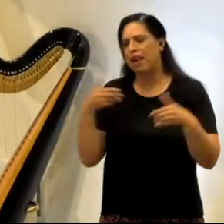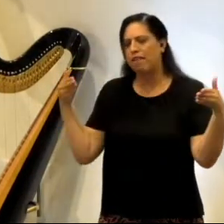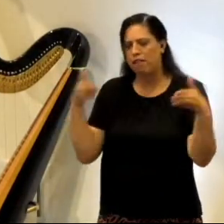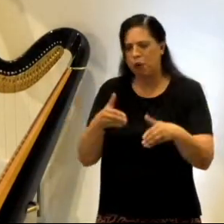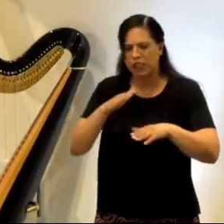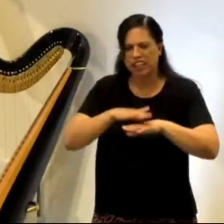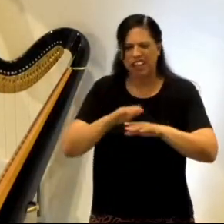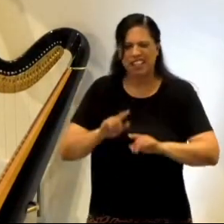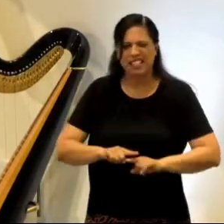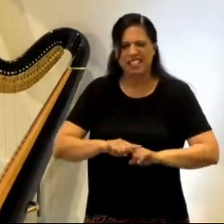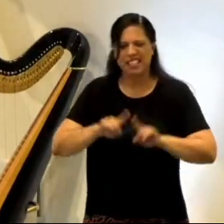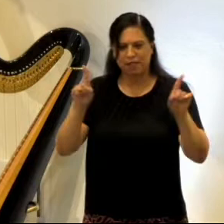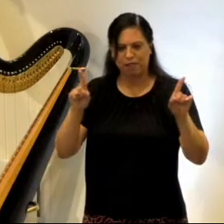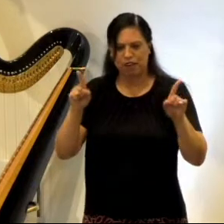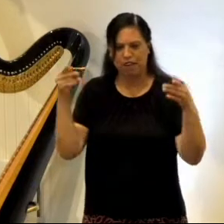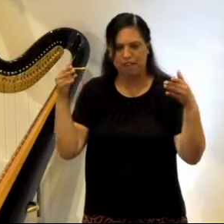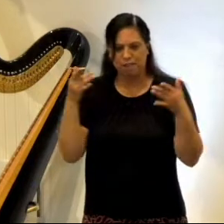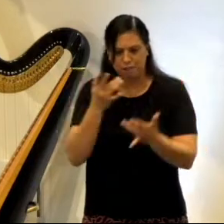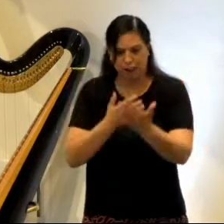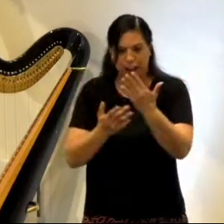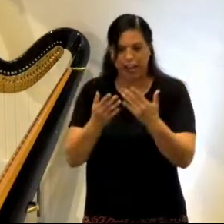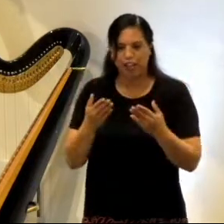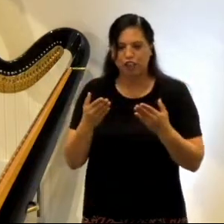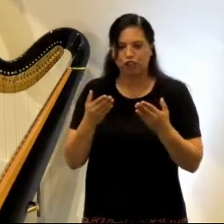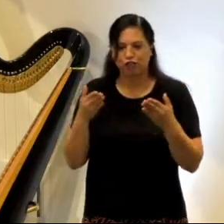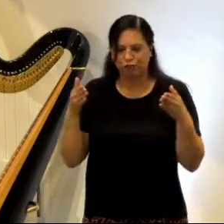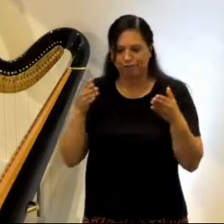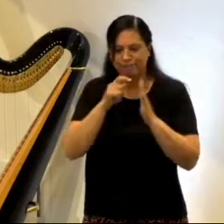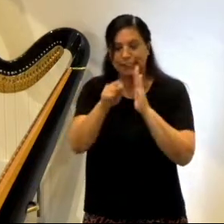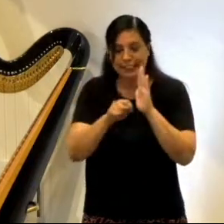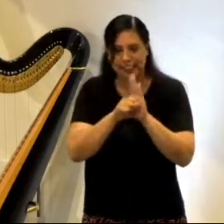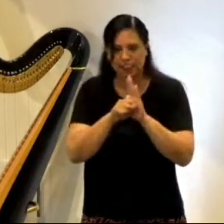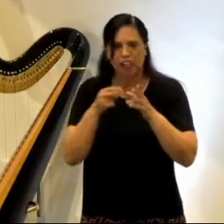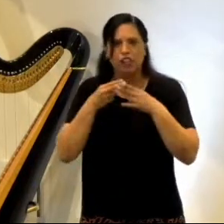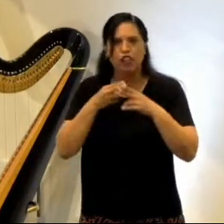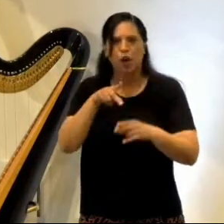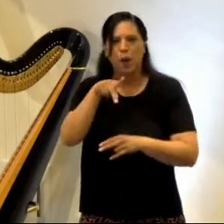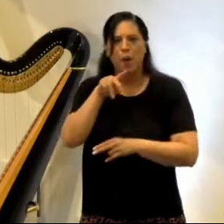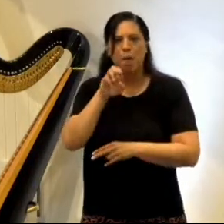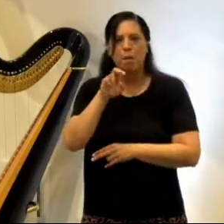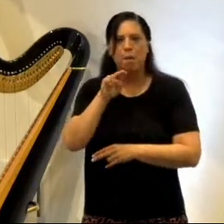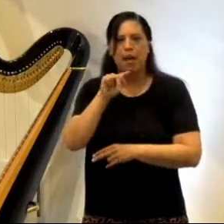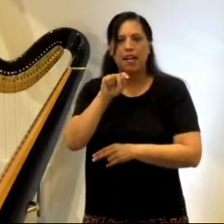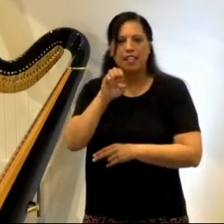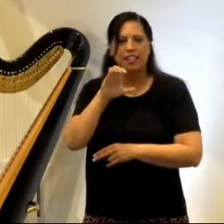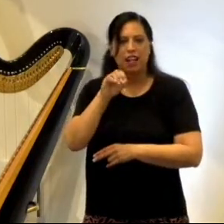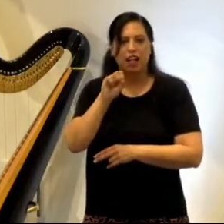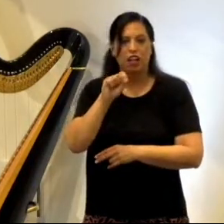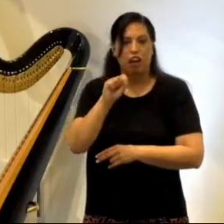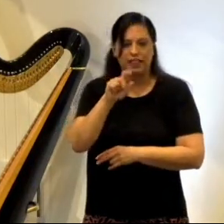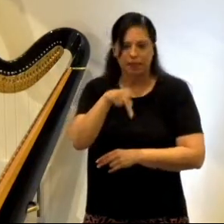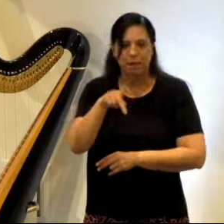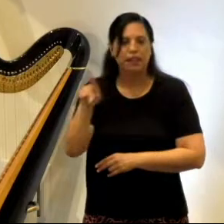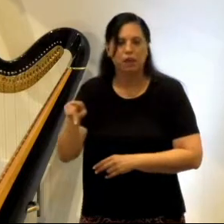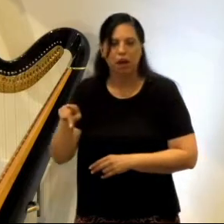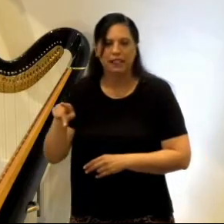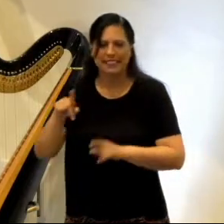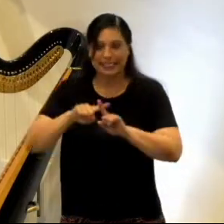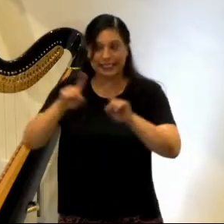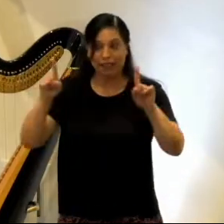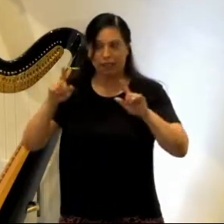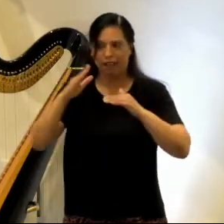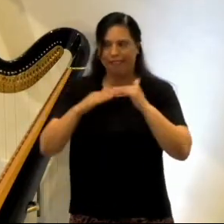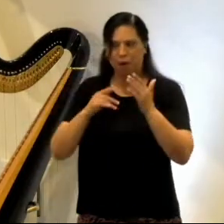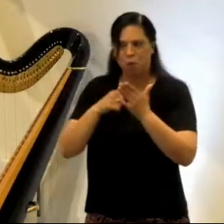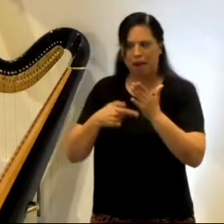on another fire season, and that fire season is called Pentecost. But it's a lot different than the fire season I just talked about, because unlike the